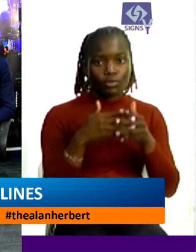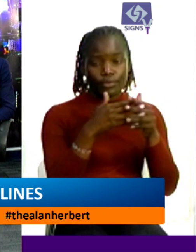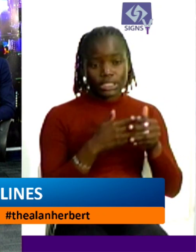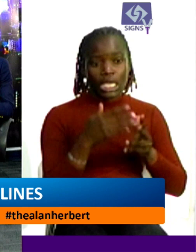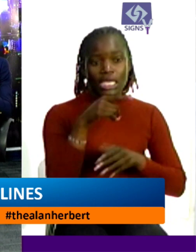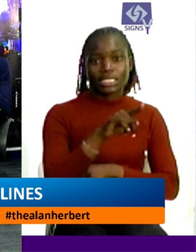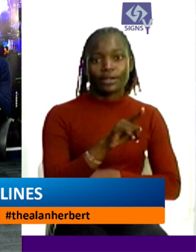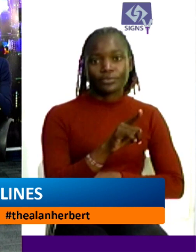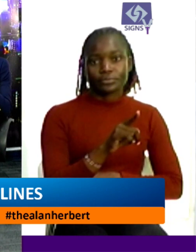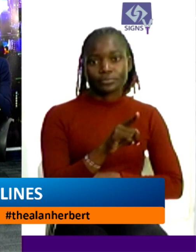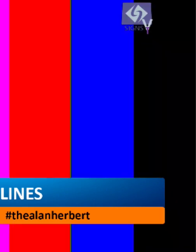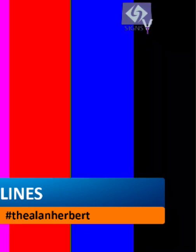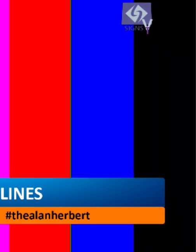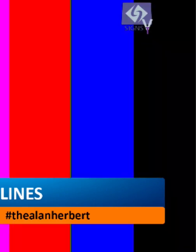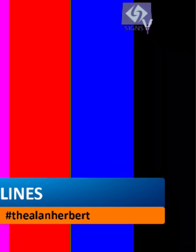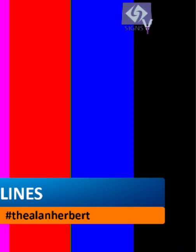are not